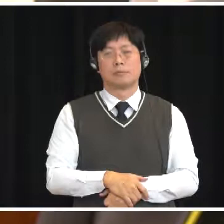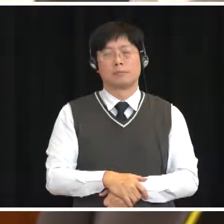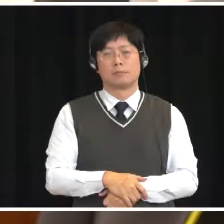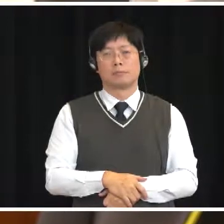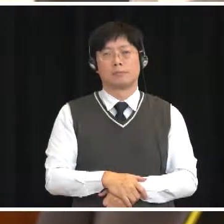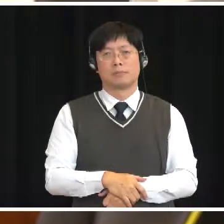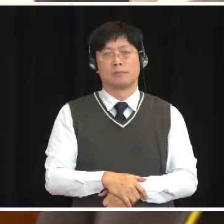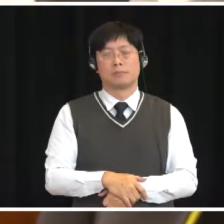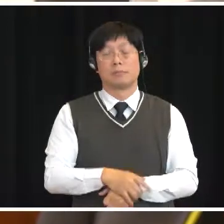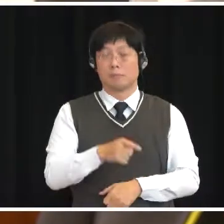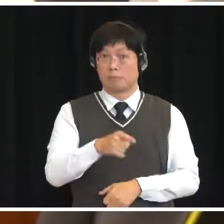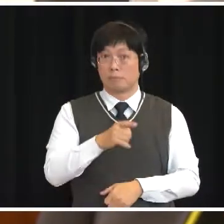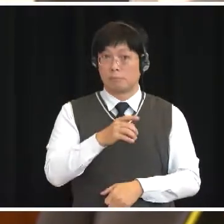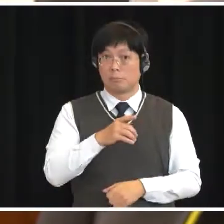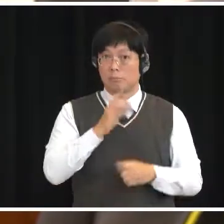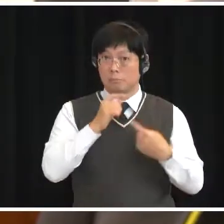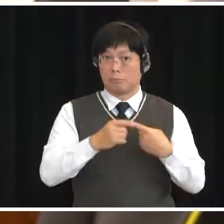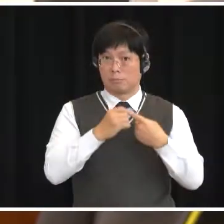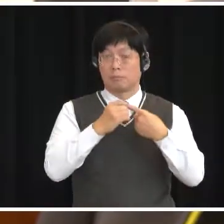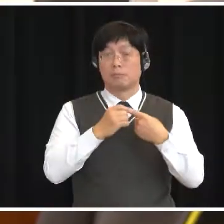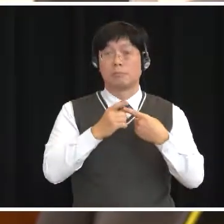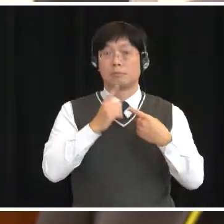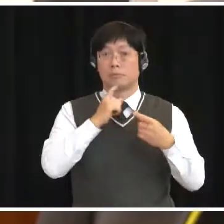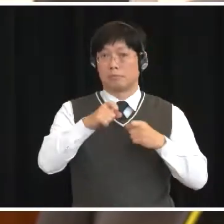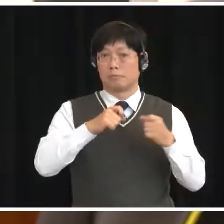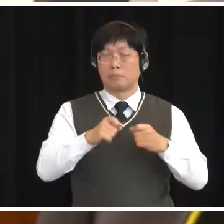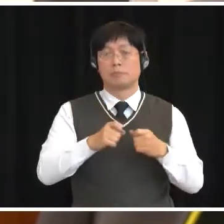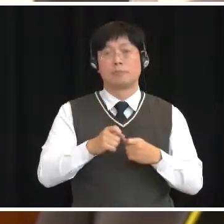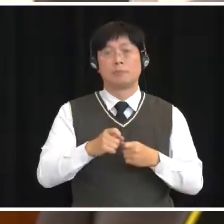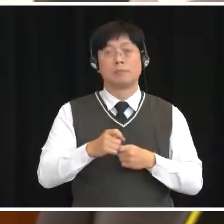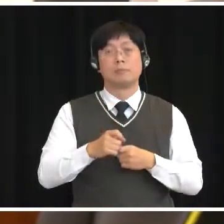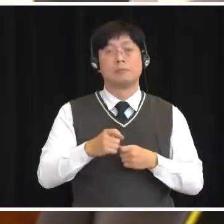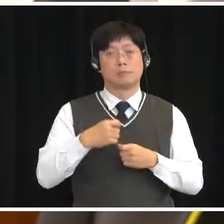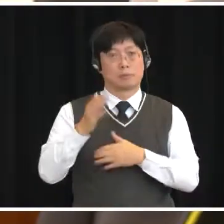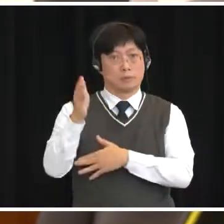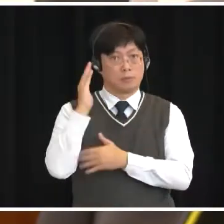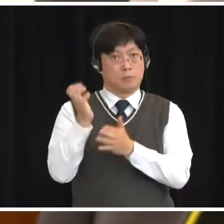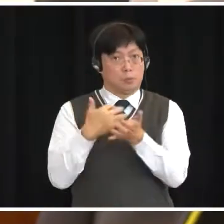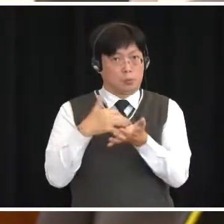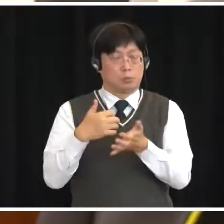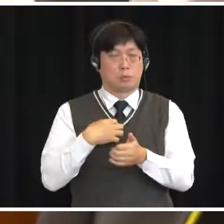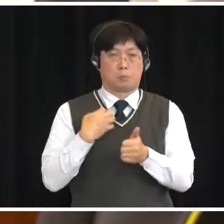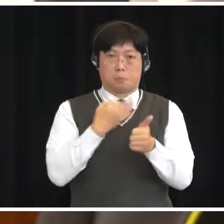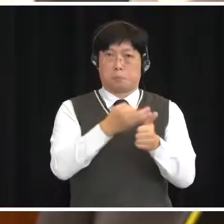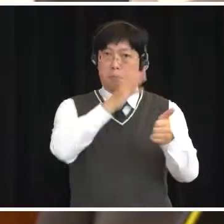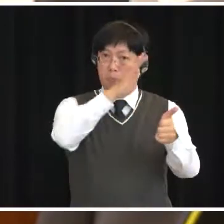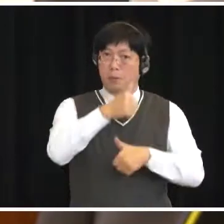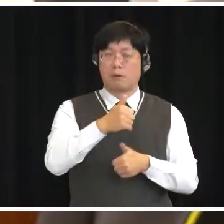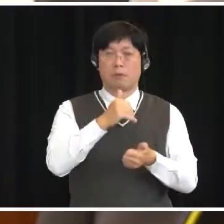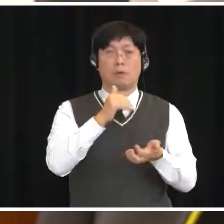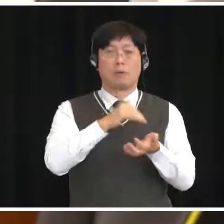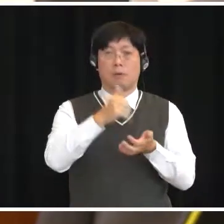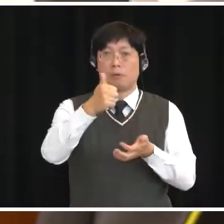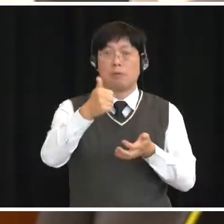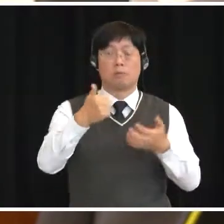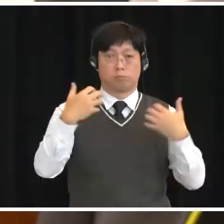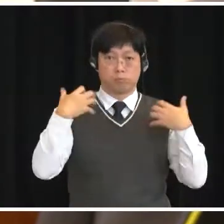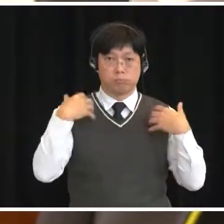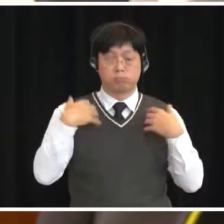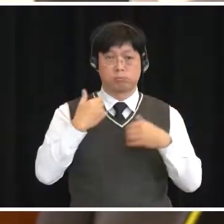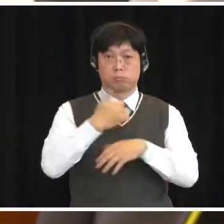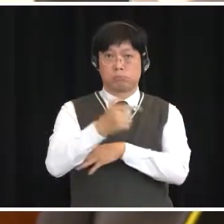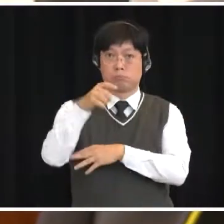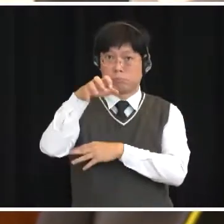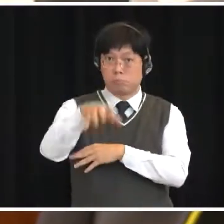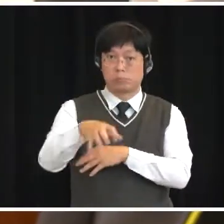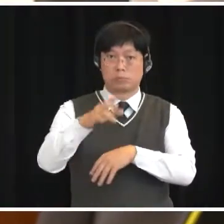offering 24/7 medical care for children. In other words, the government's budget